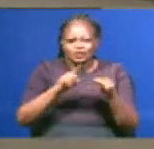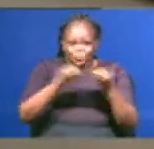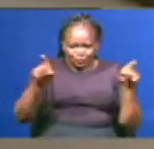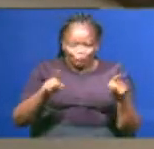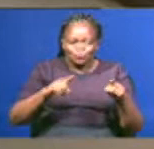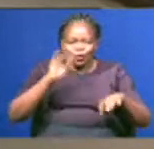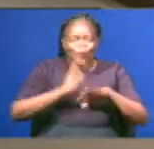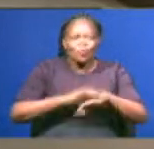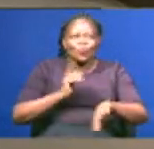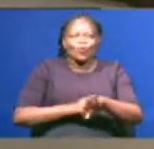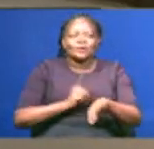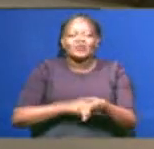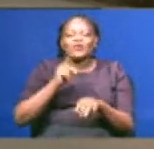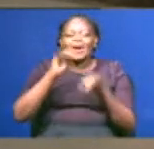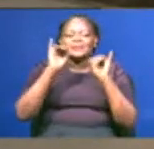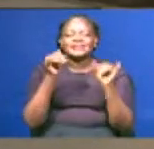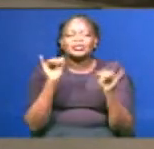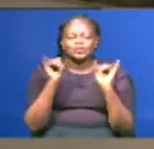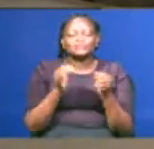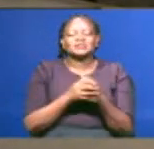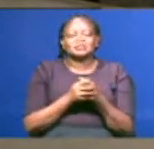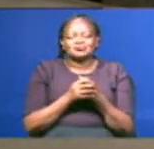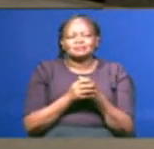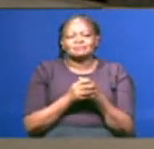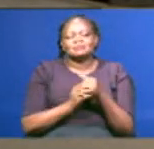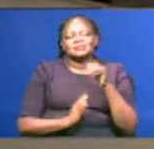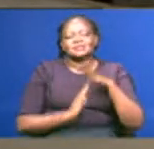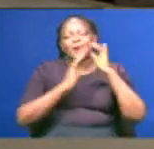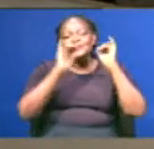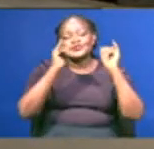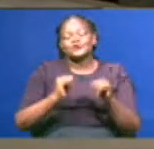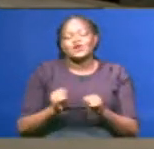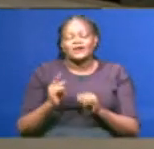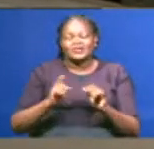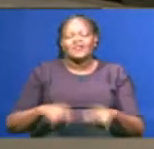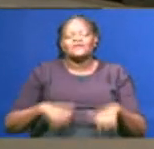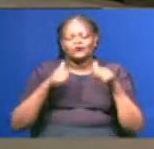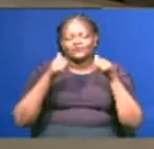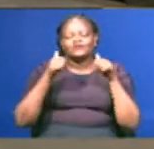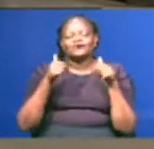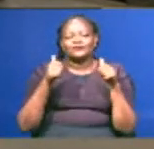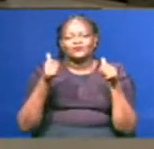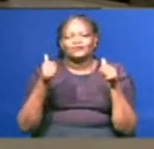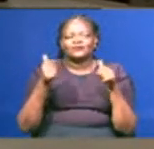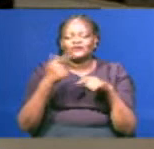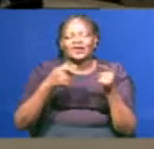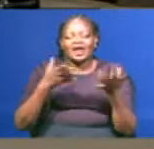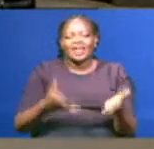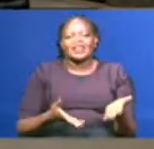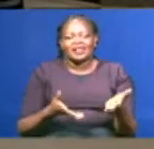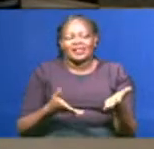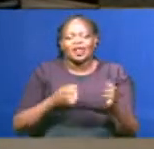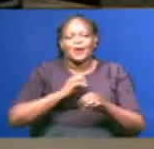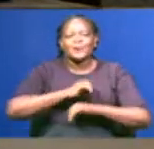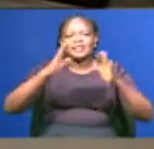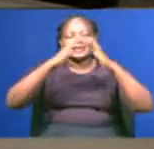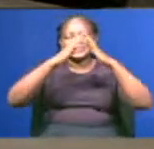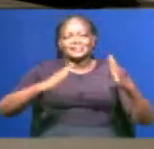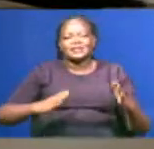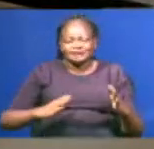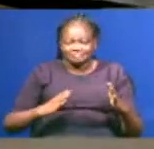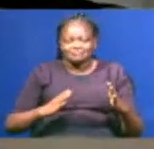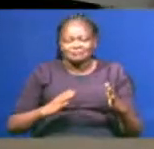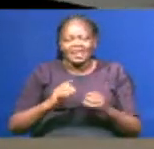for KBC Channel 1 Prime Edition, coming to you live right here at Broadcasting House along